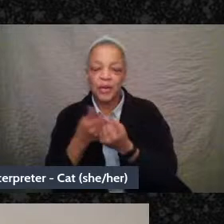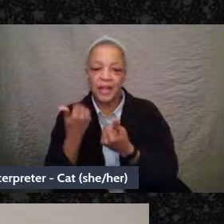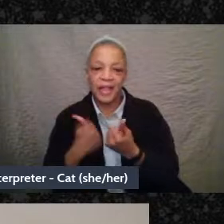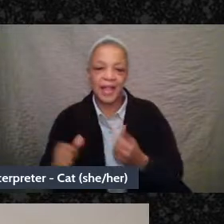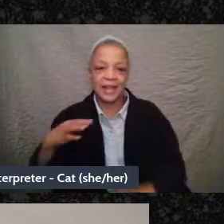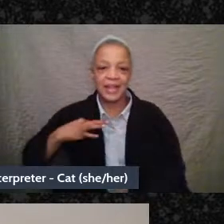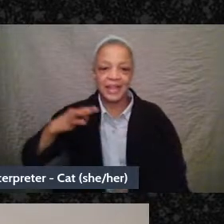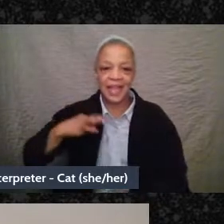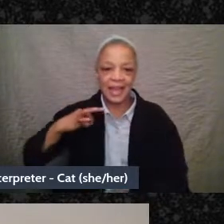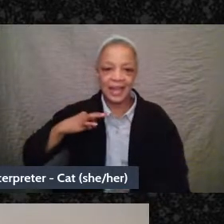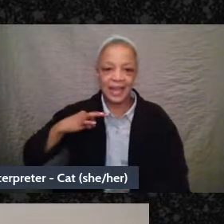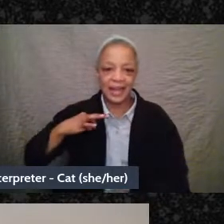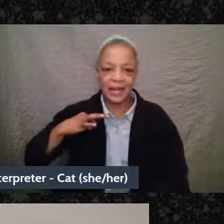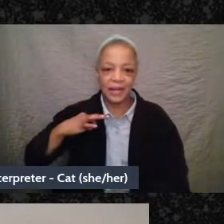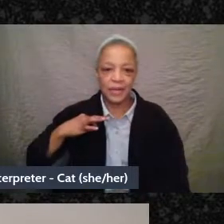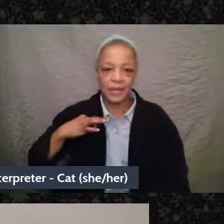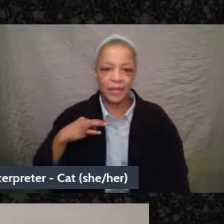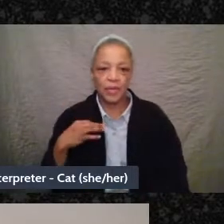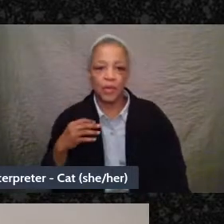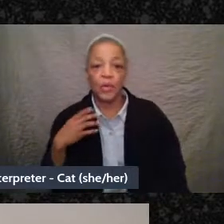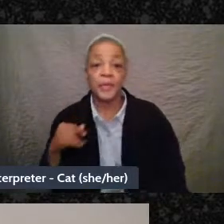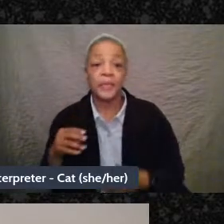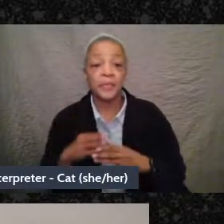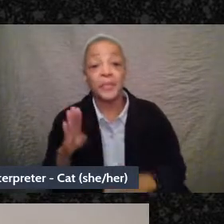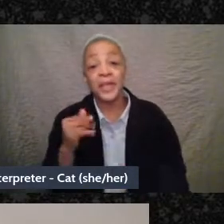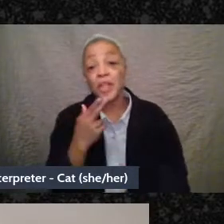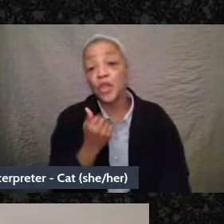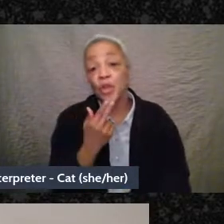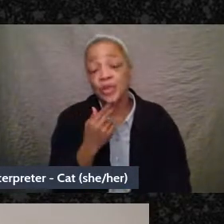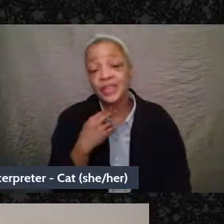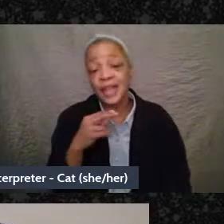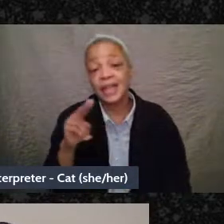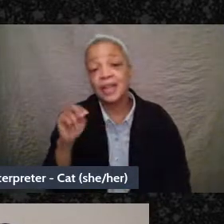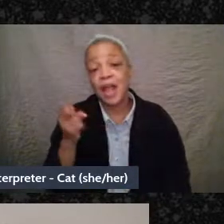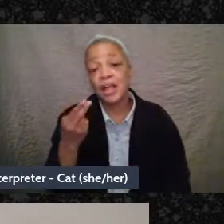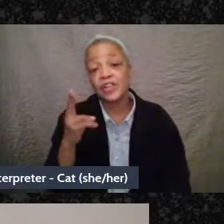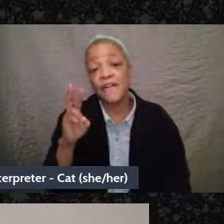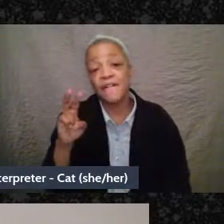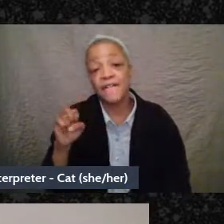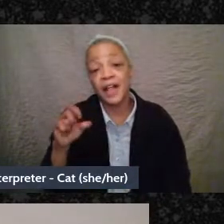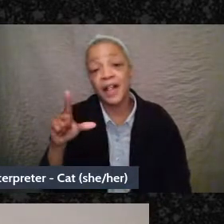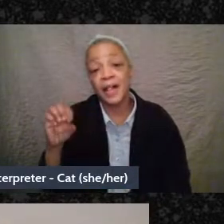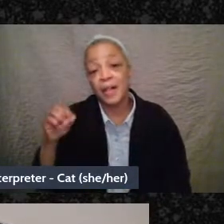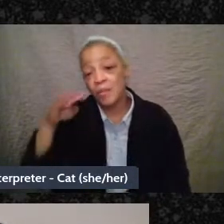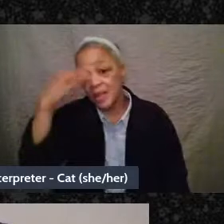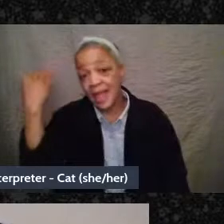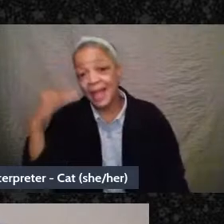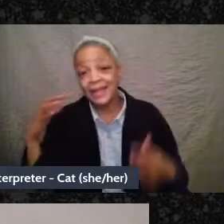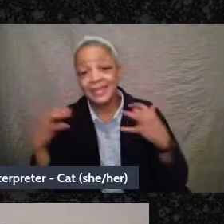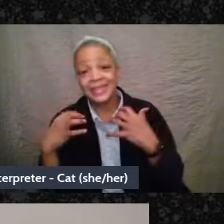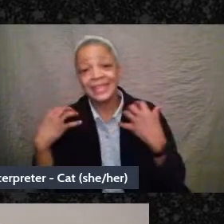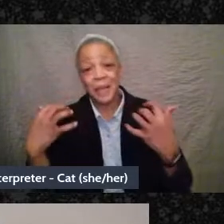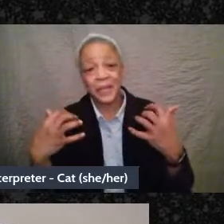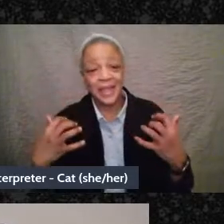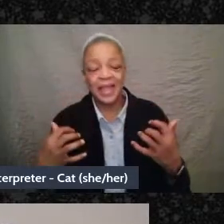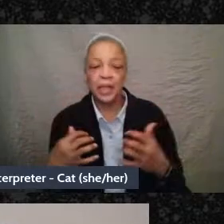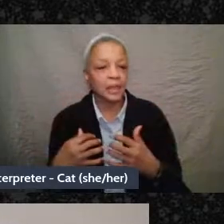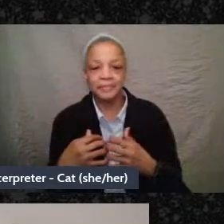a C4, but even if we were like, we're going to do something cute and say the Nashville Black Assembly, something different, we couldn't